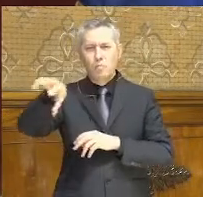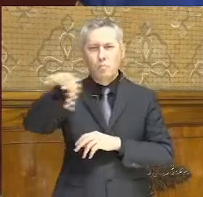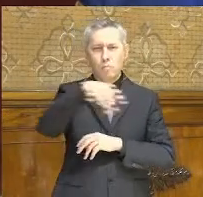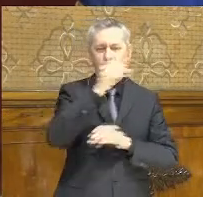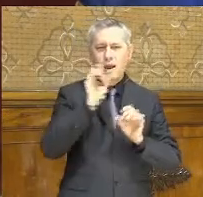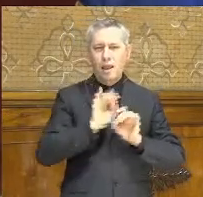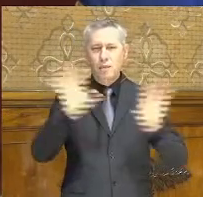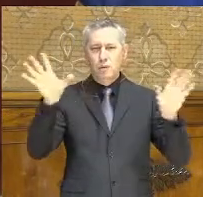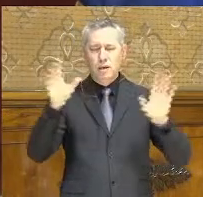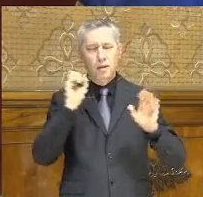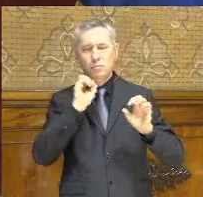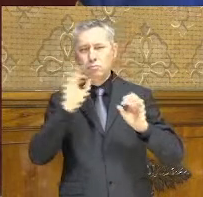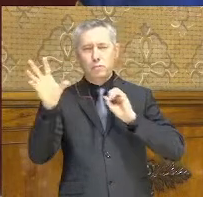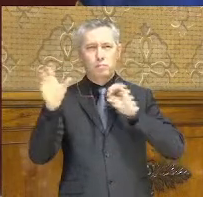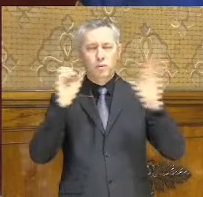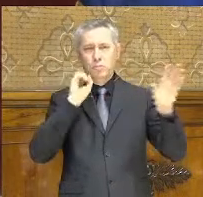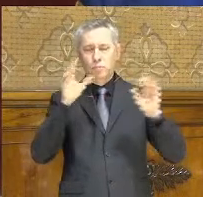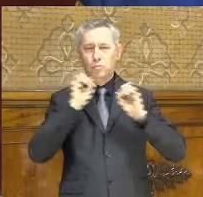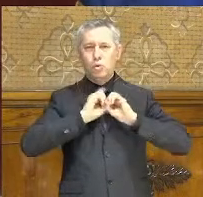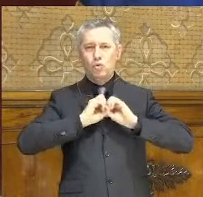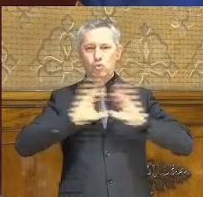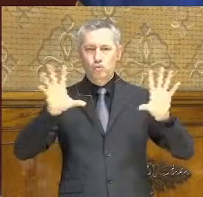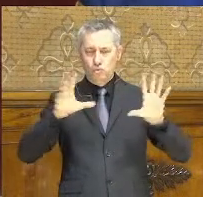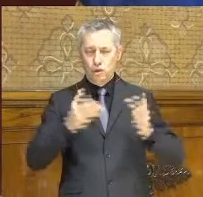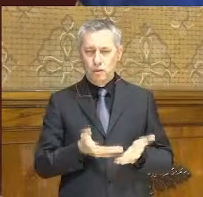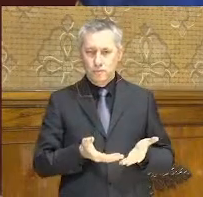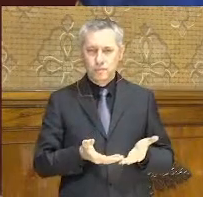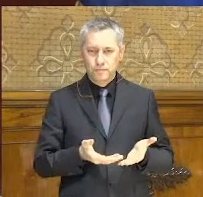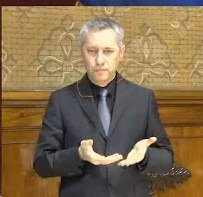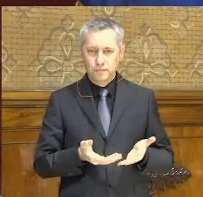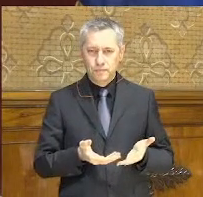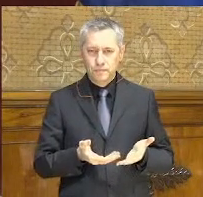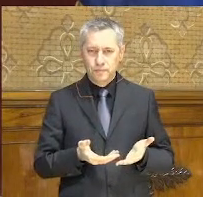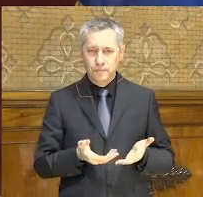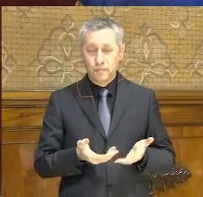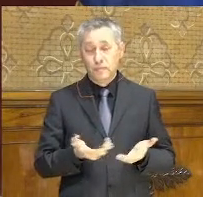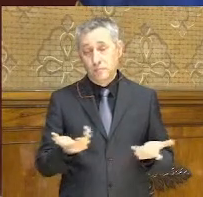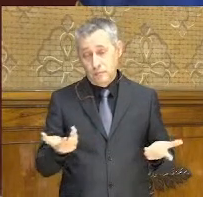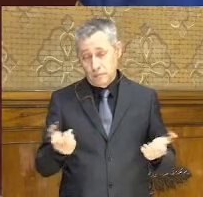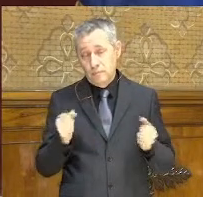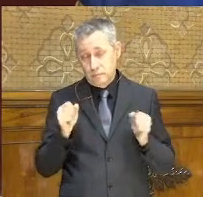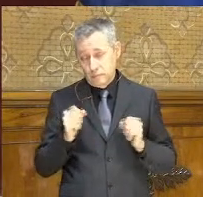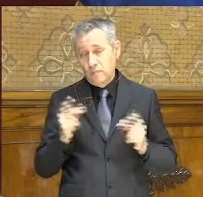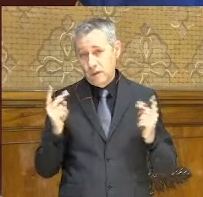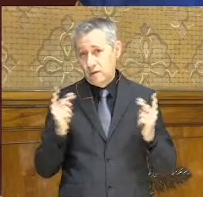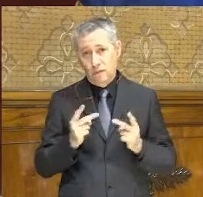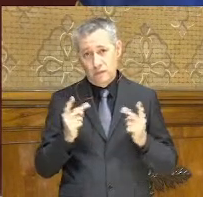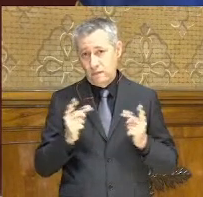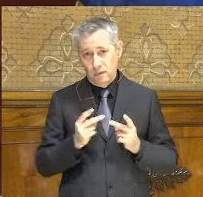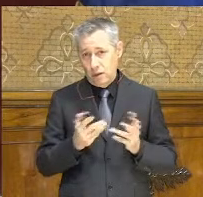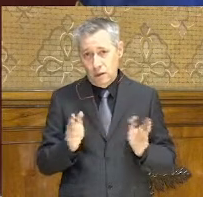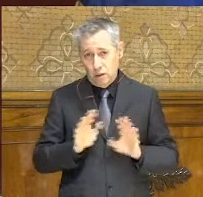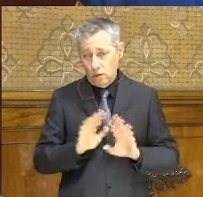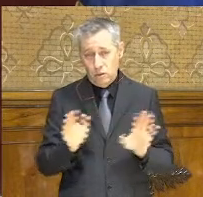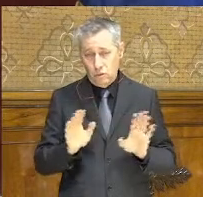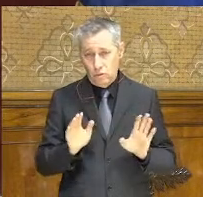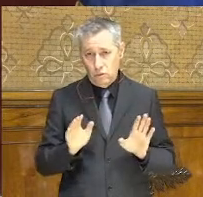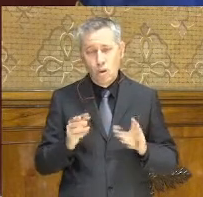flashing. Nothing could be more true of those who are today fighting for Ukraine's